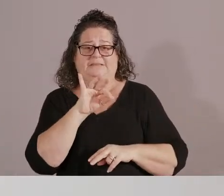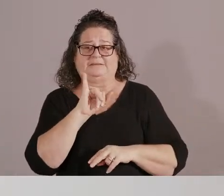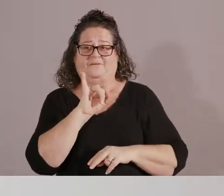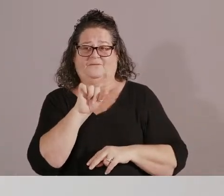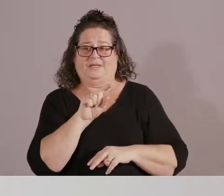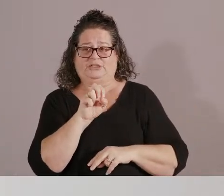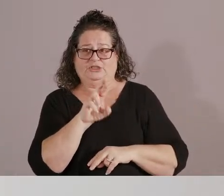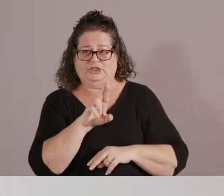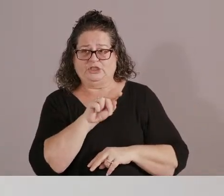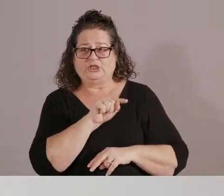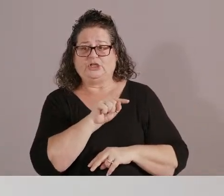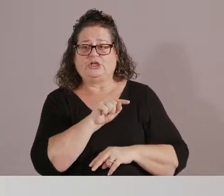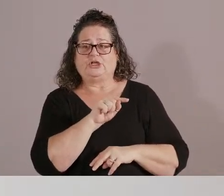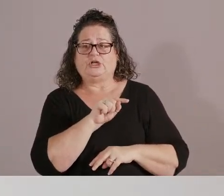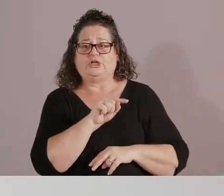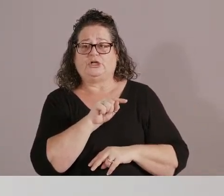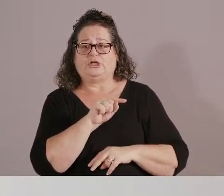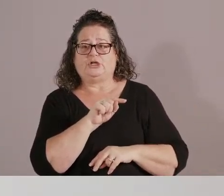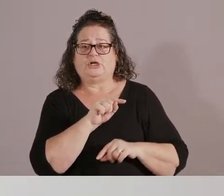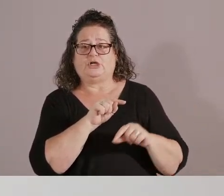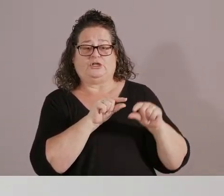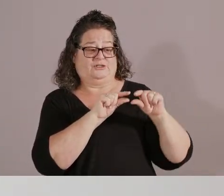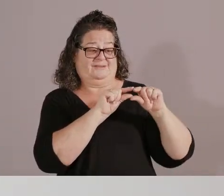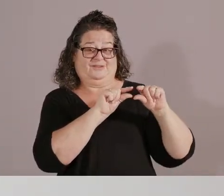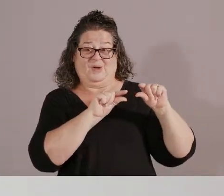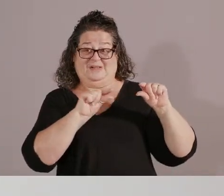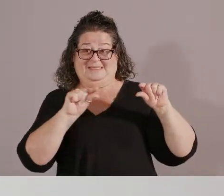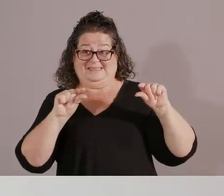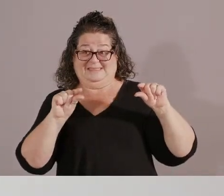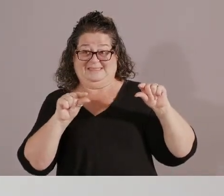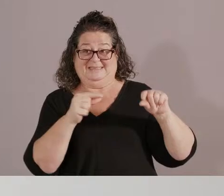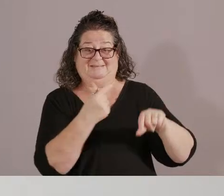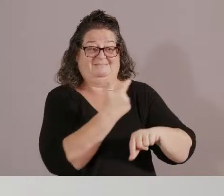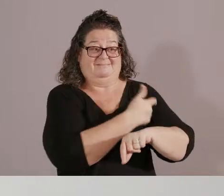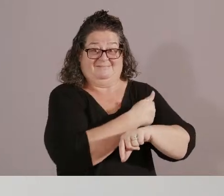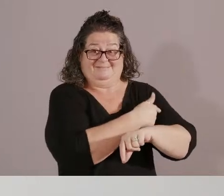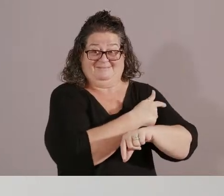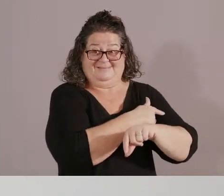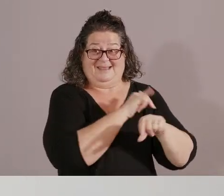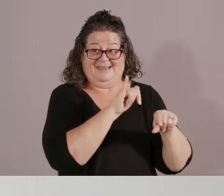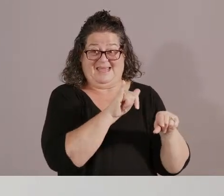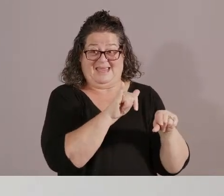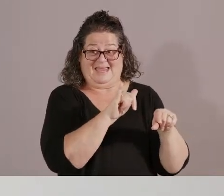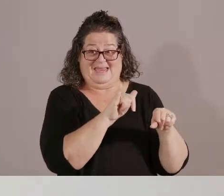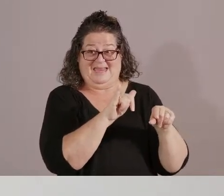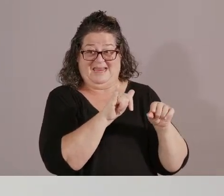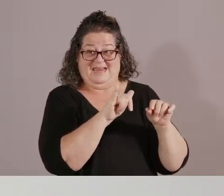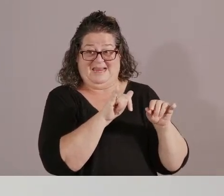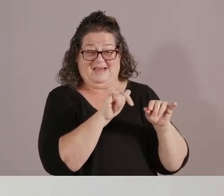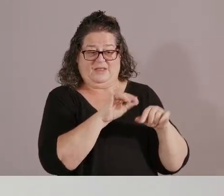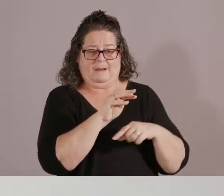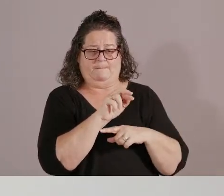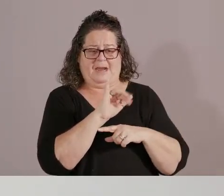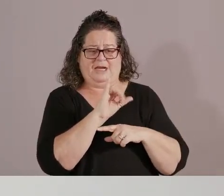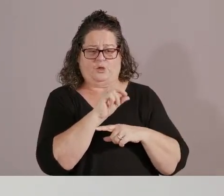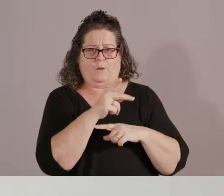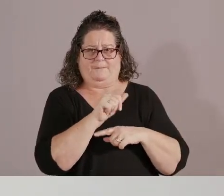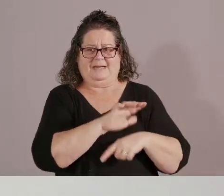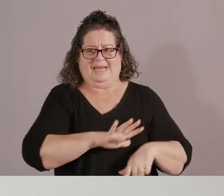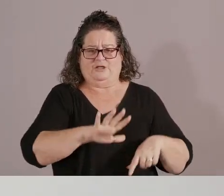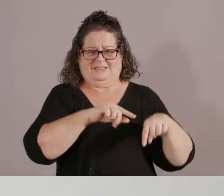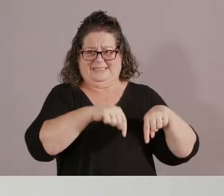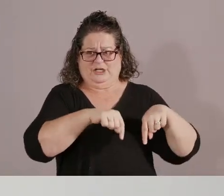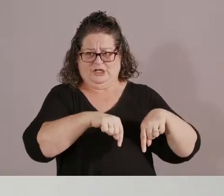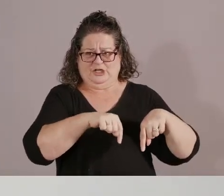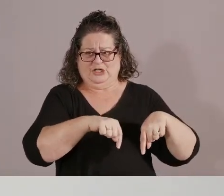coming out of Maricopa County doses. So they take a whole allocation, we look at that, we use some for State Farm, and give the